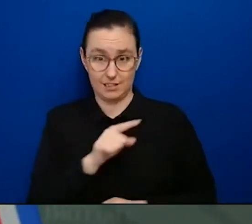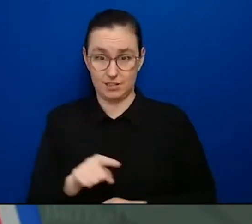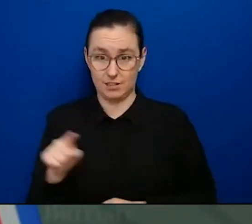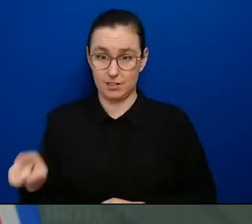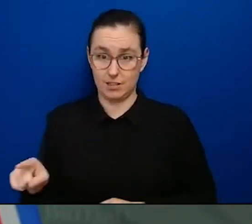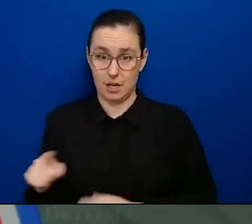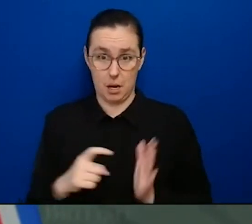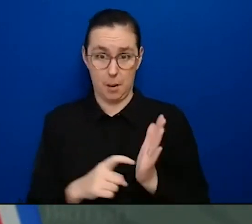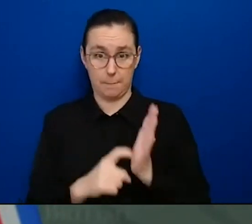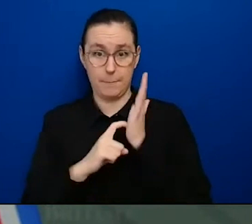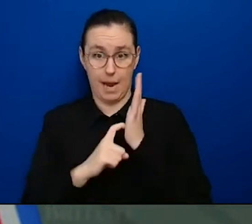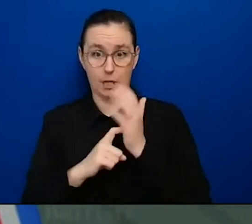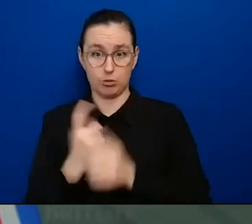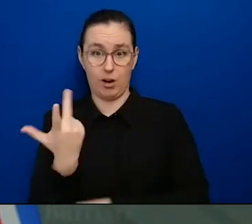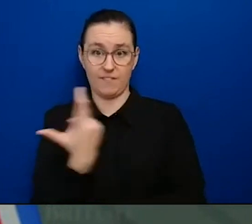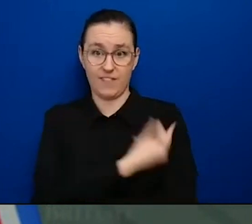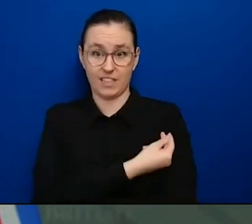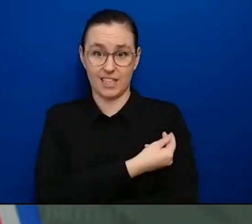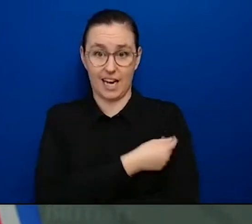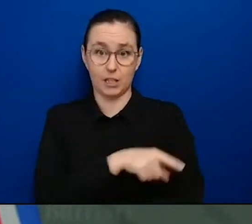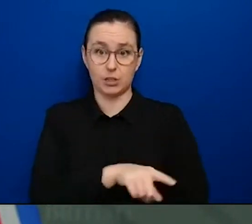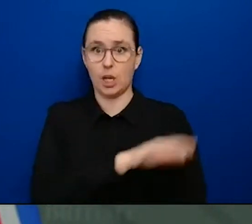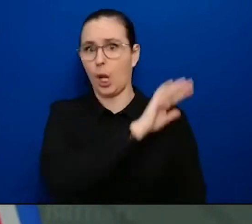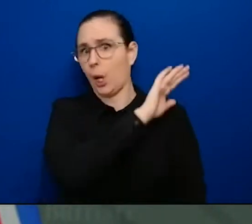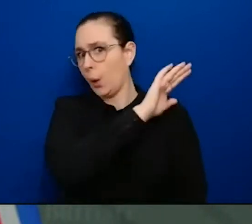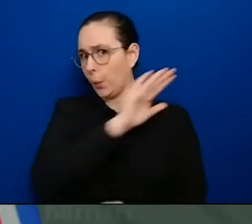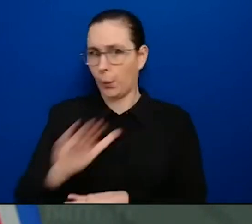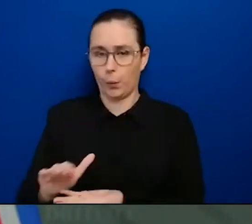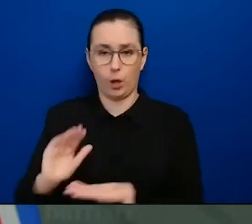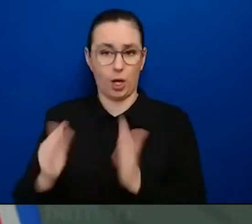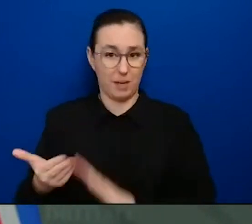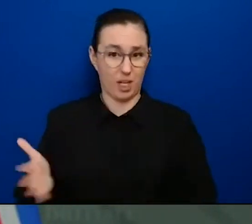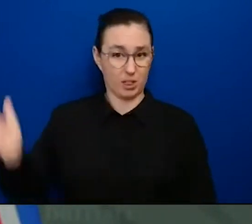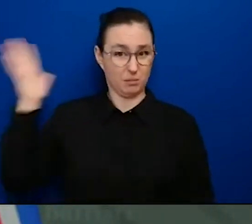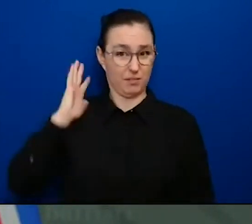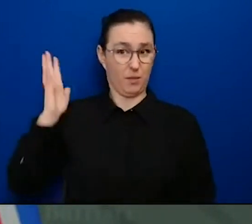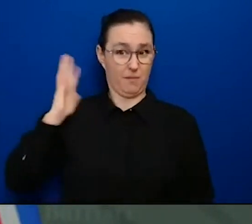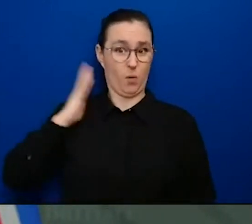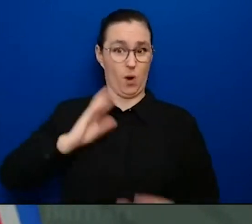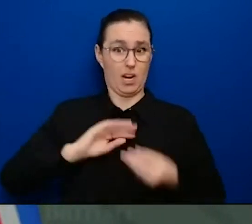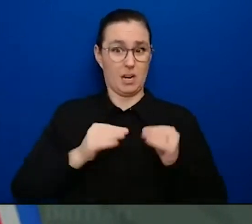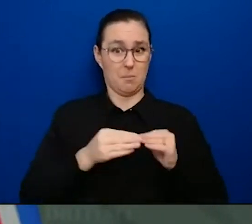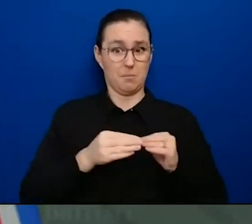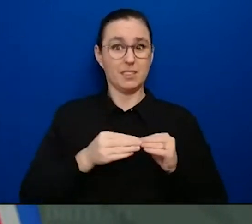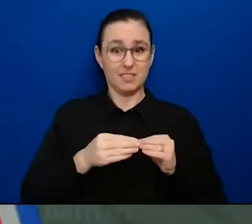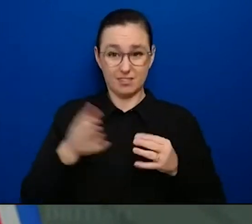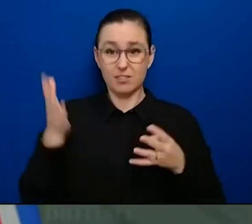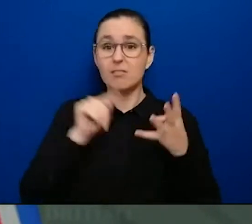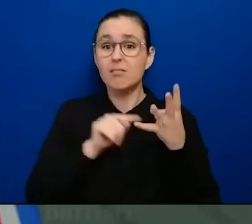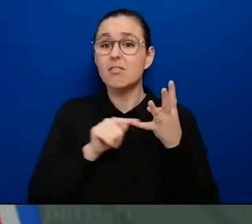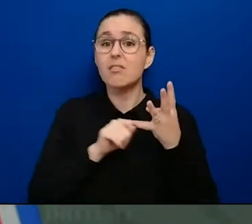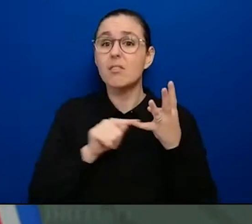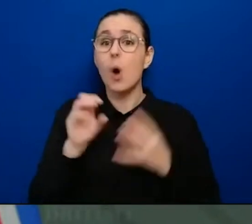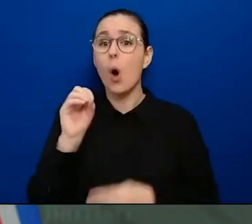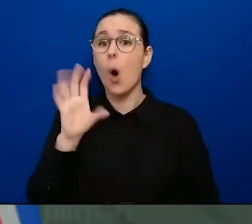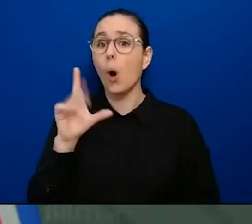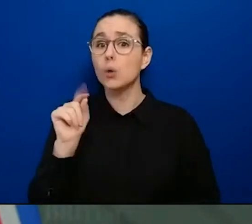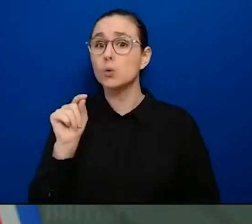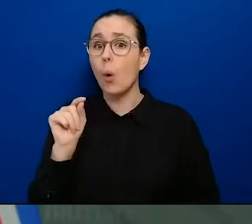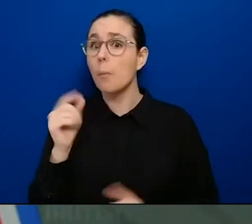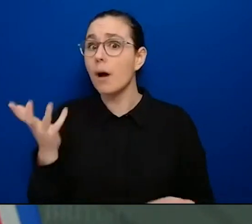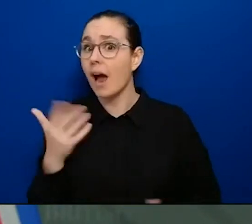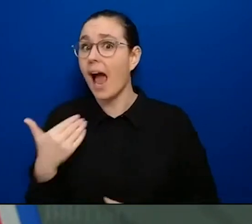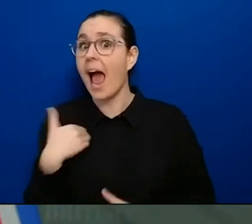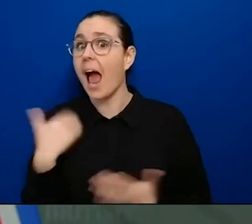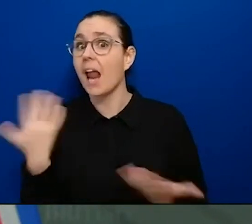vaccination here. Compared to where we were before. In the end of October, we had approximately 20 long-term